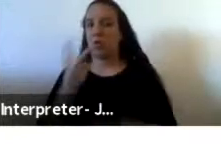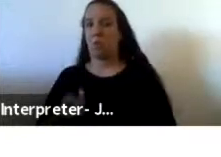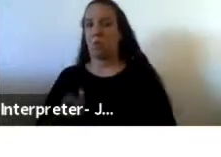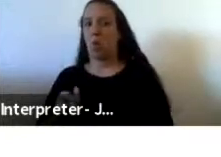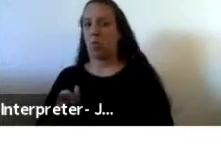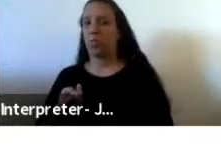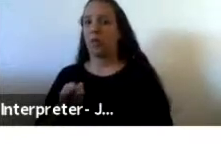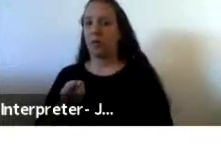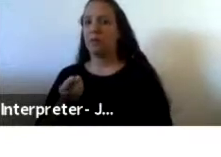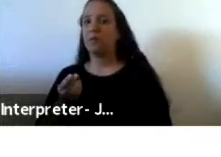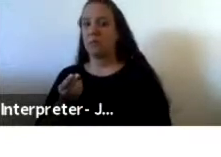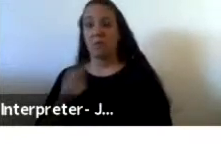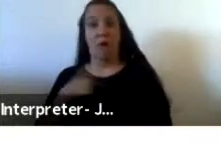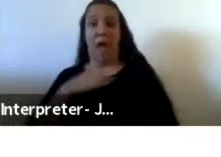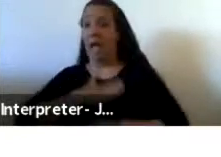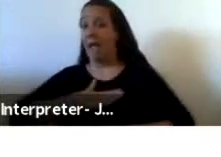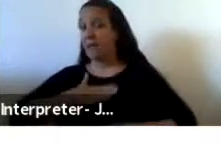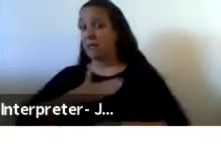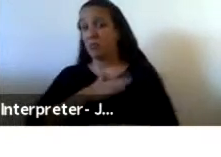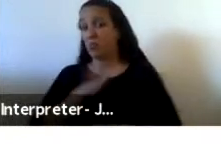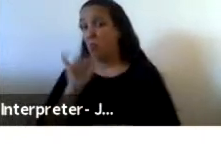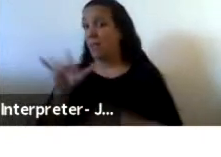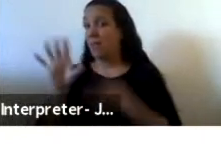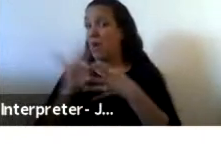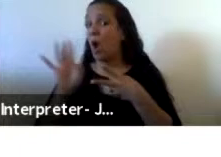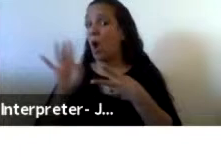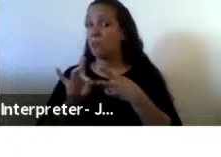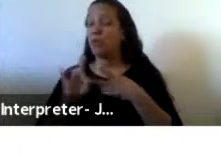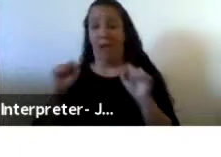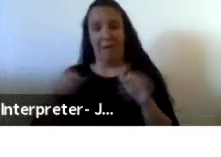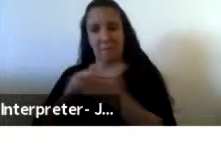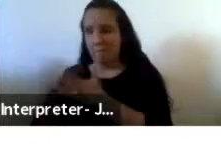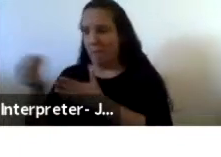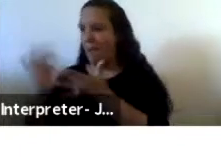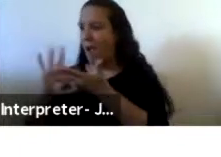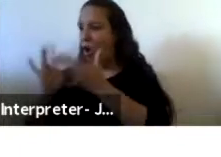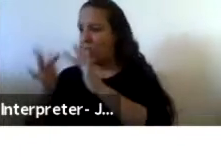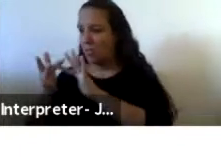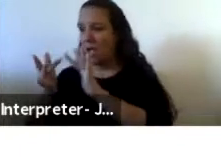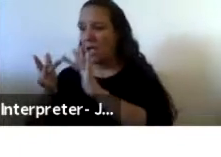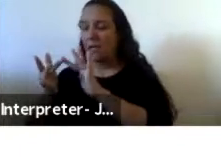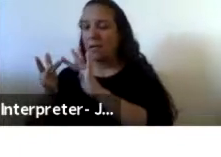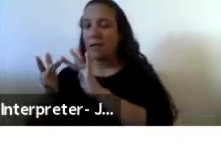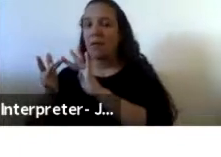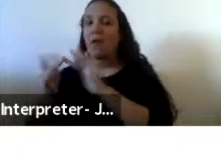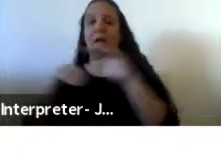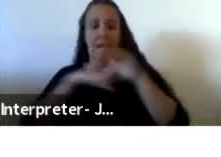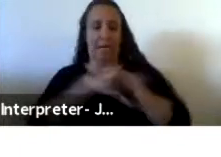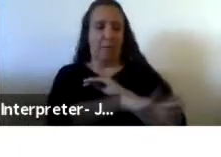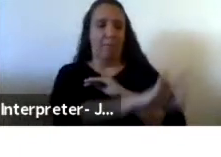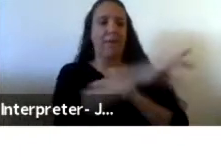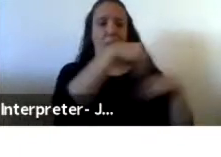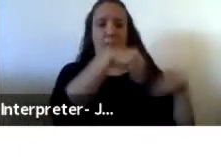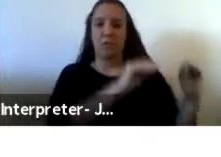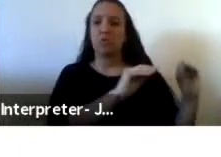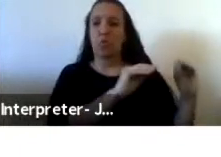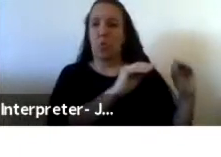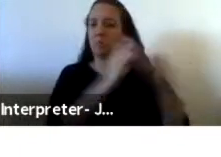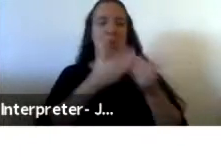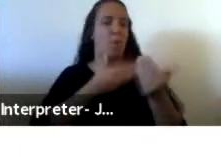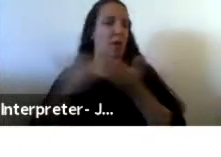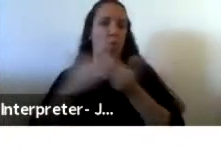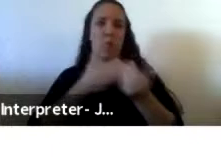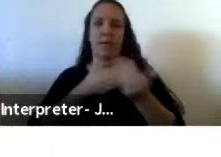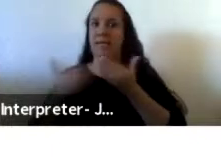the things that I thoroughly enjoy, to have that choice. I can buy something online and I can pick it up at your store. No matter what it is, if